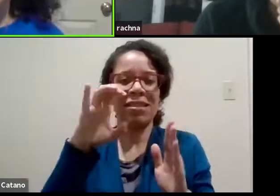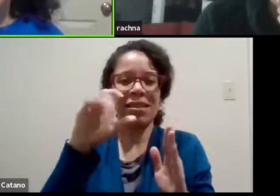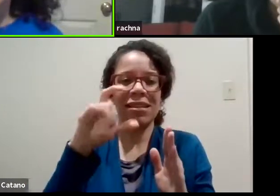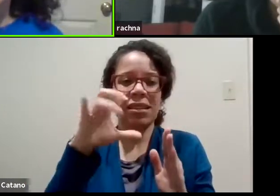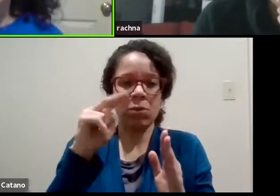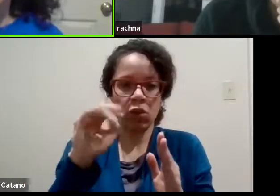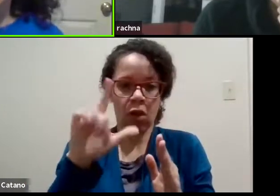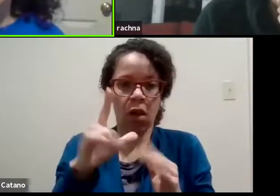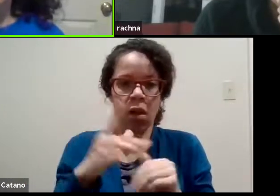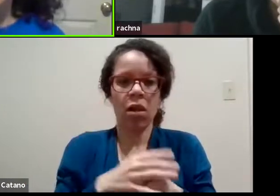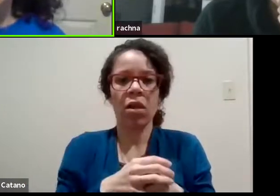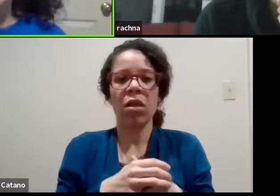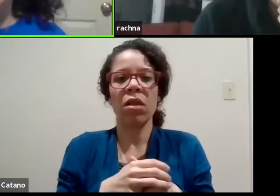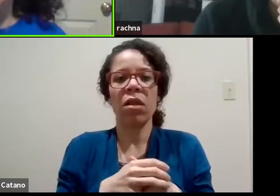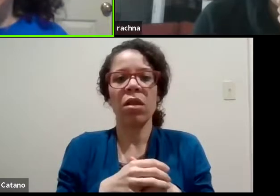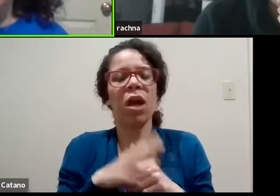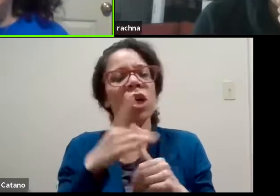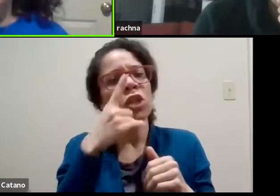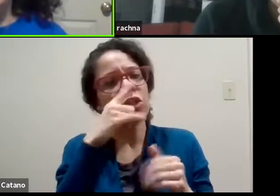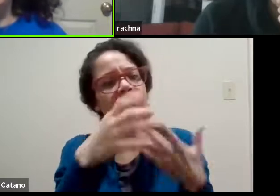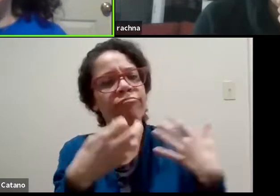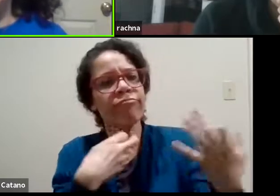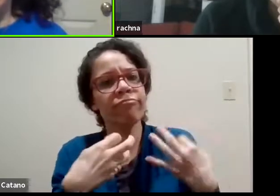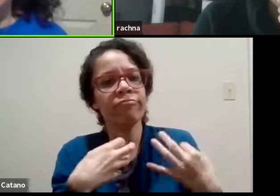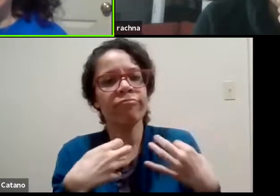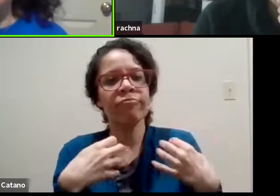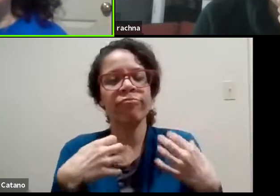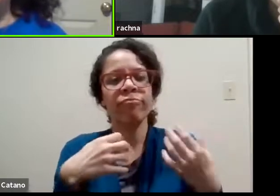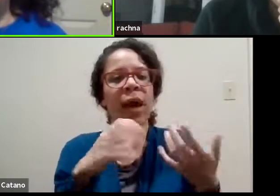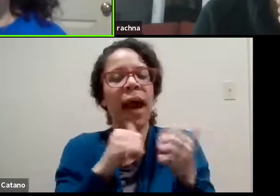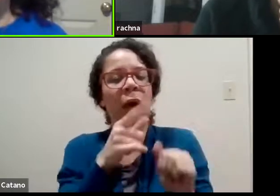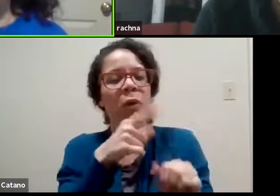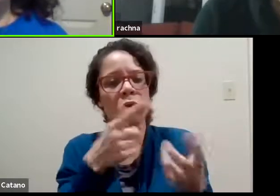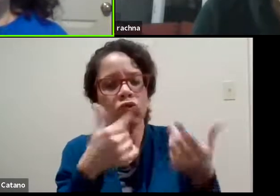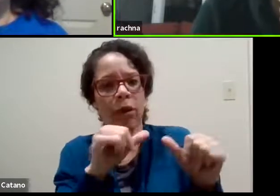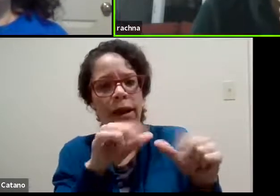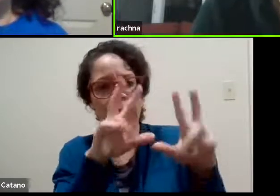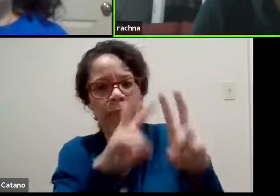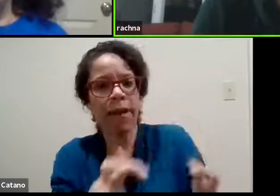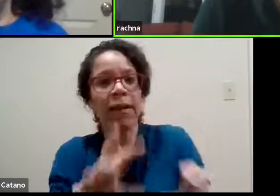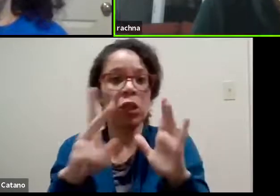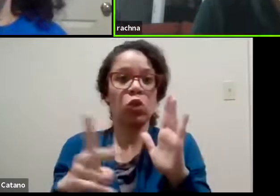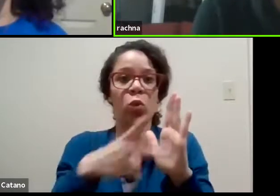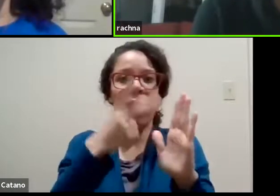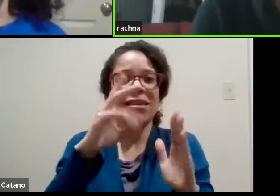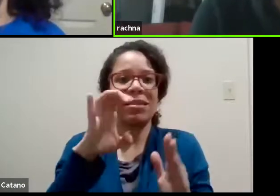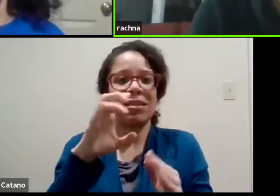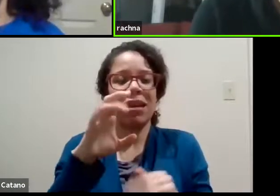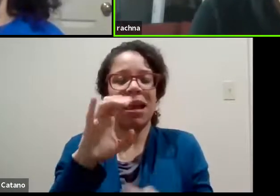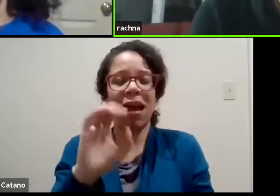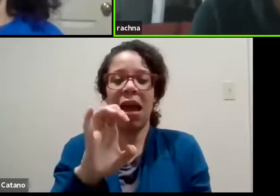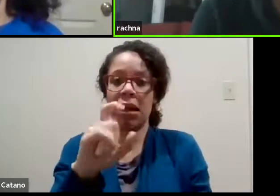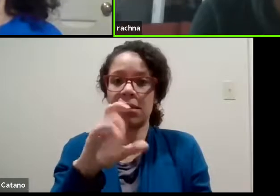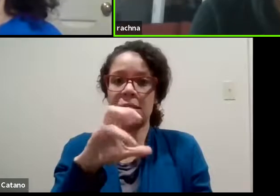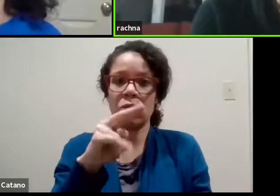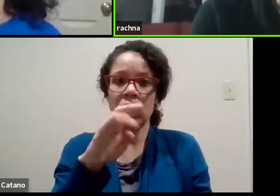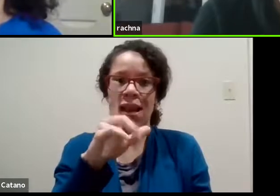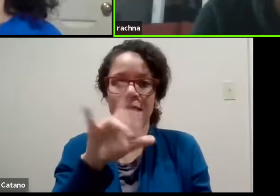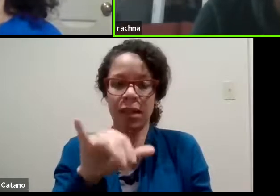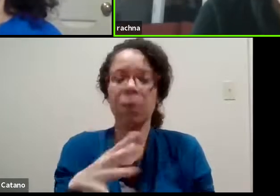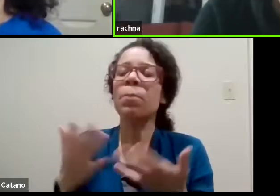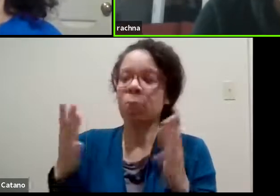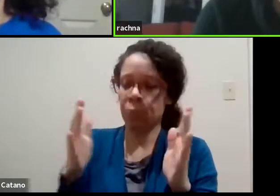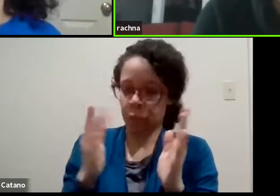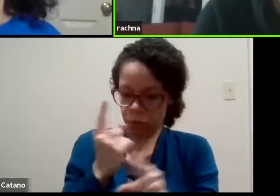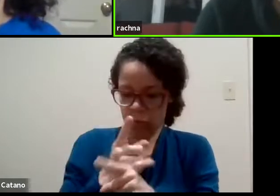evaluations would include looking for twice-exceptionality? Sure. So, again, I look at the